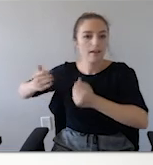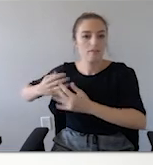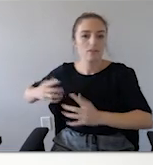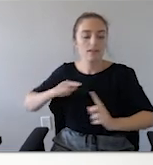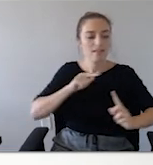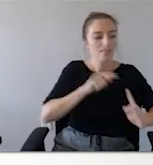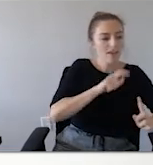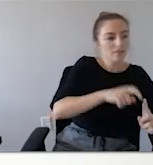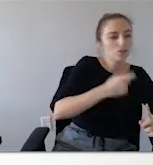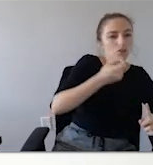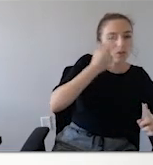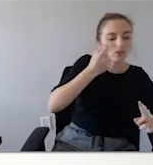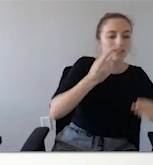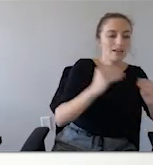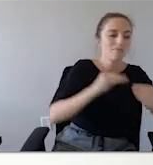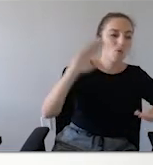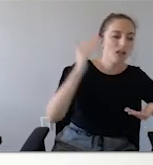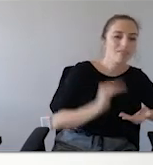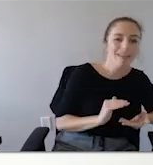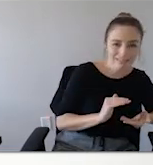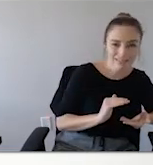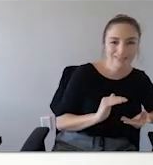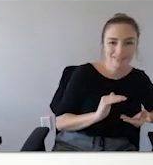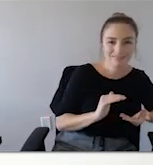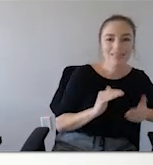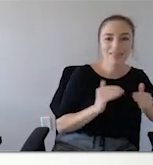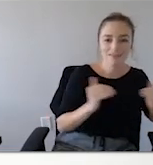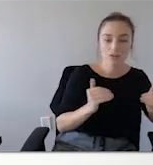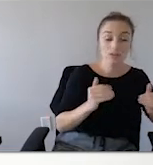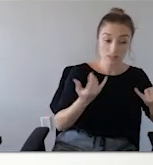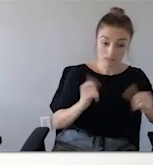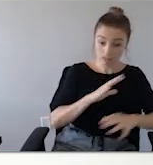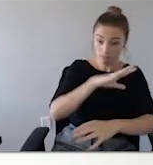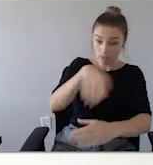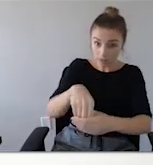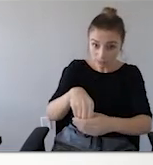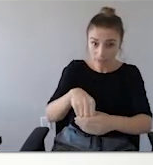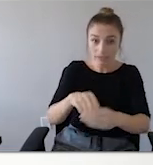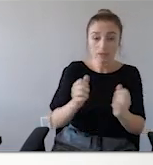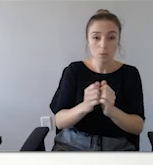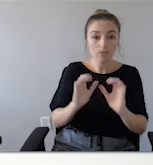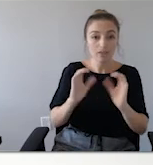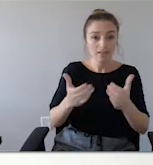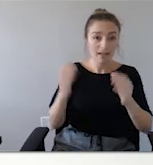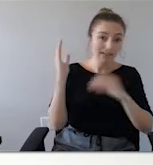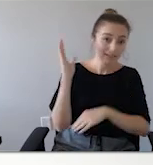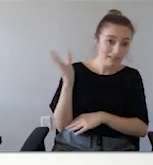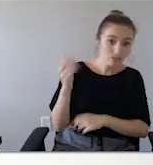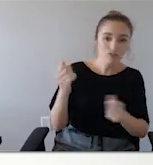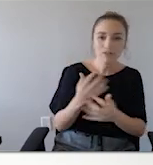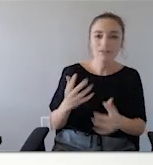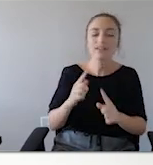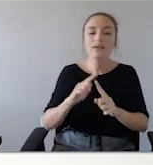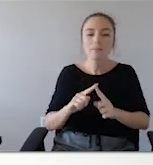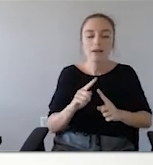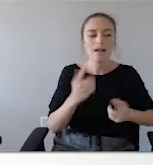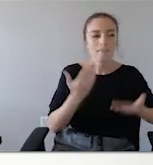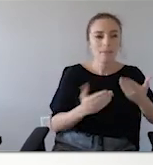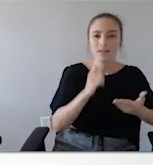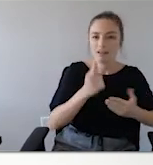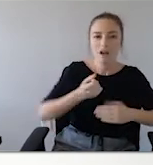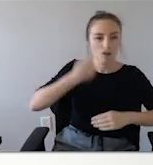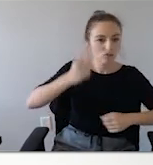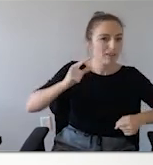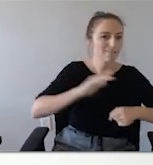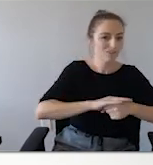lower level, but still participating. Behavior and discipline. If behavior is keeping the kids from general education, there